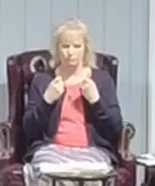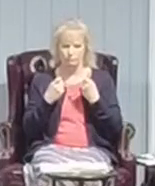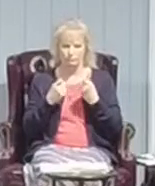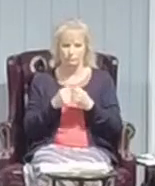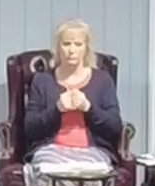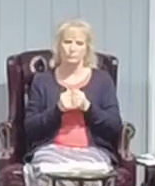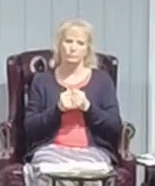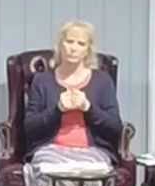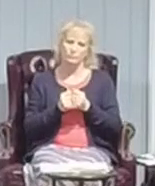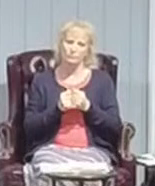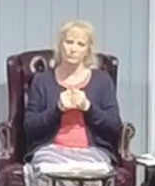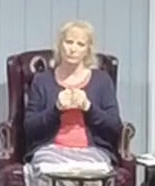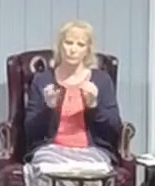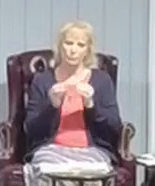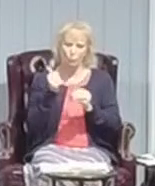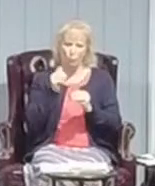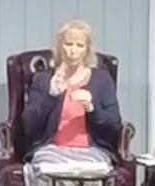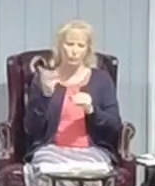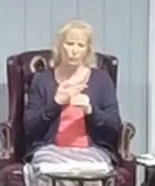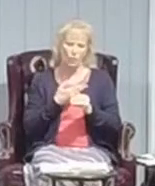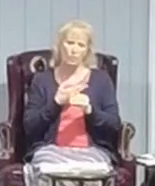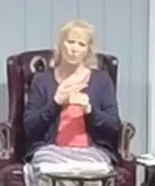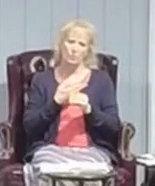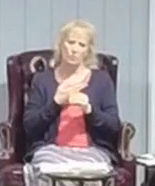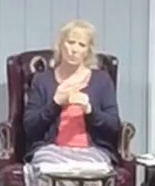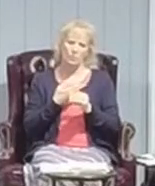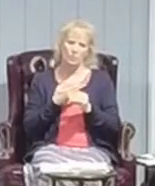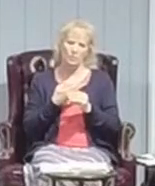You know, most of us,